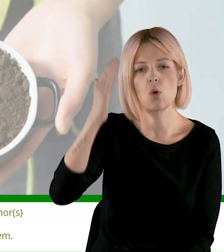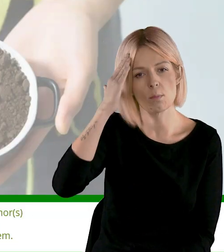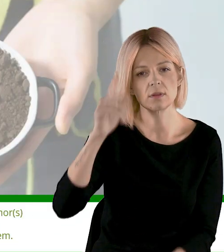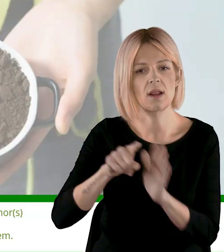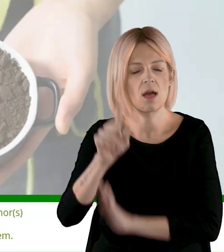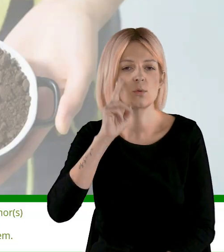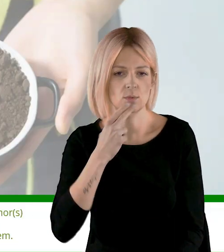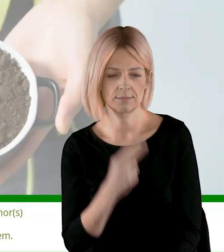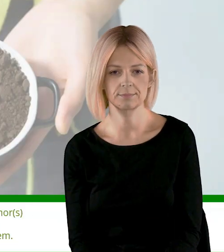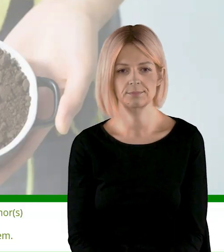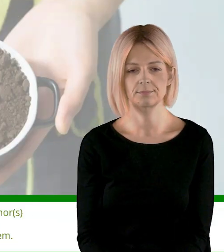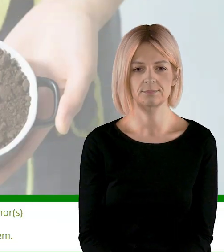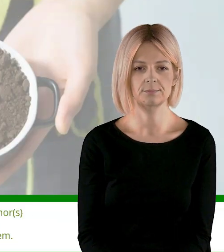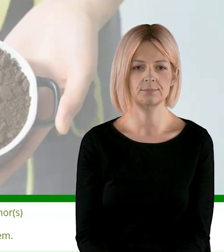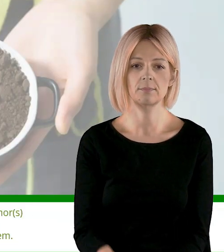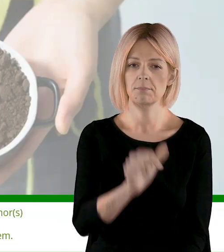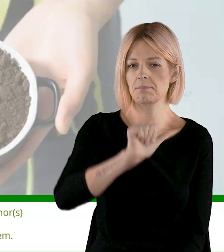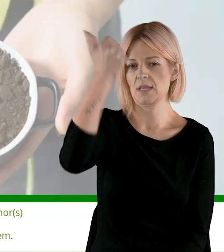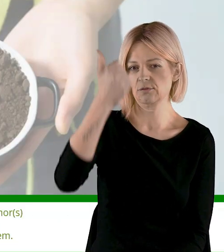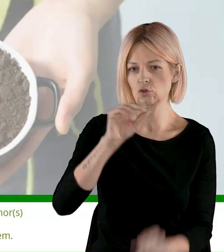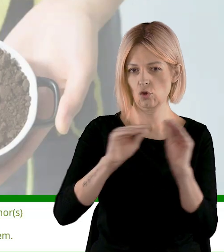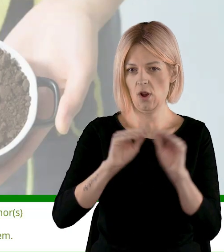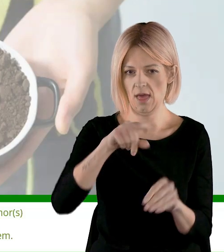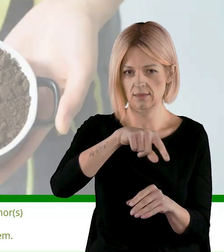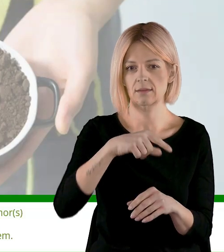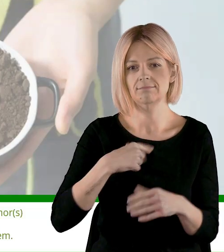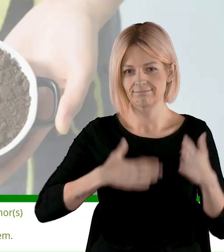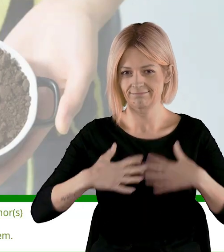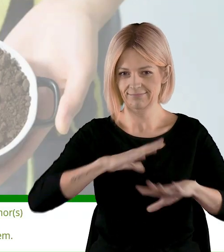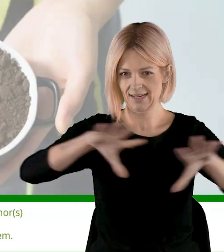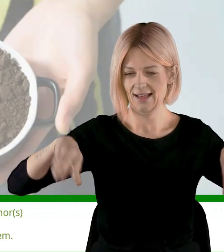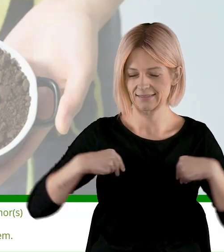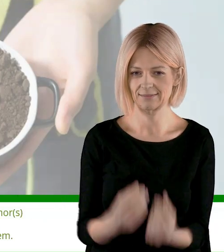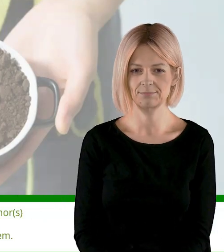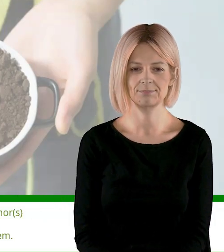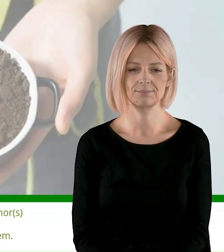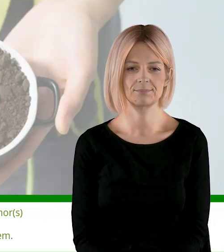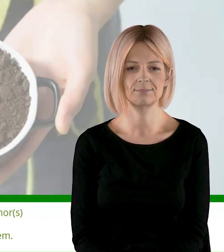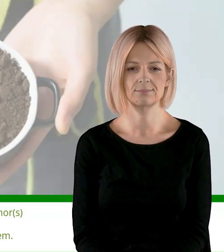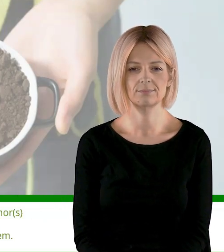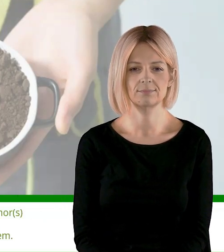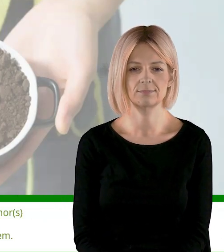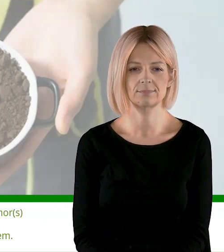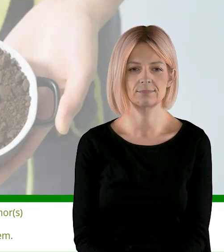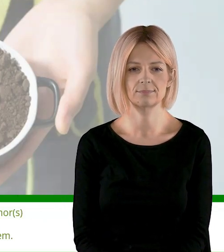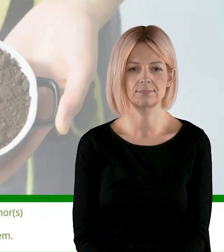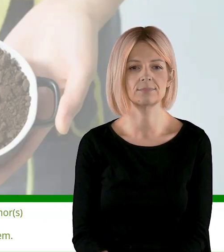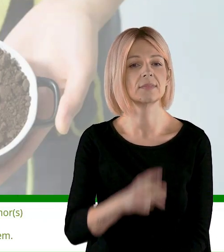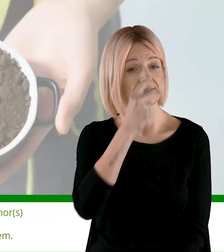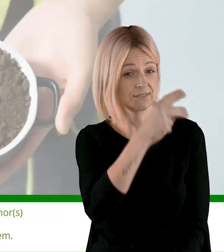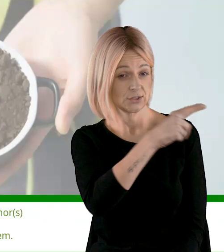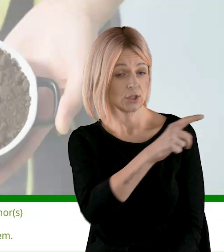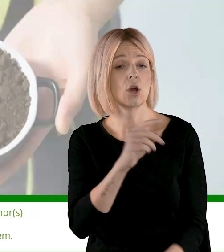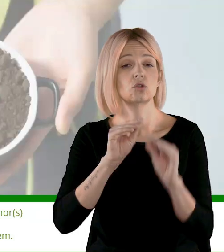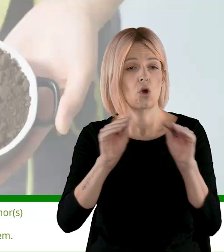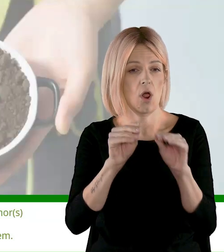us. As you can see, this webinar is linked to Module 1 of Green Skills for Deaf webinars,